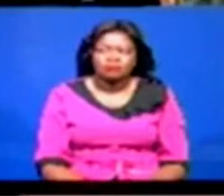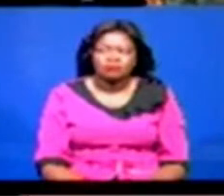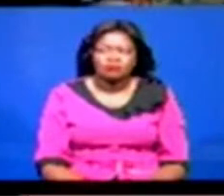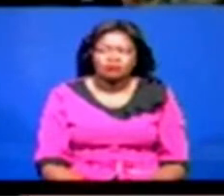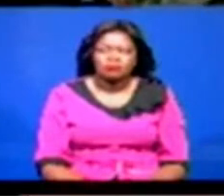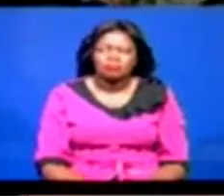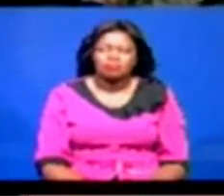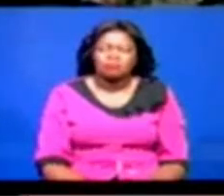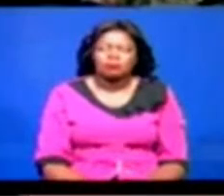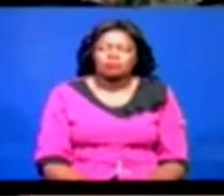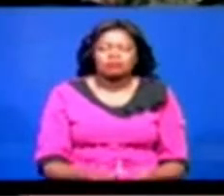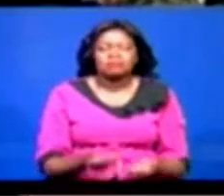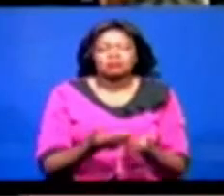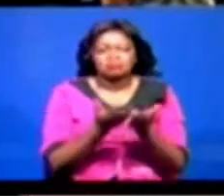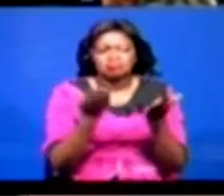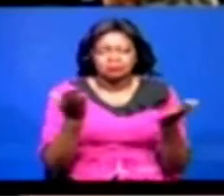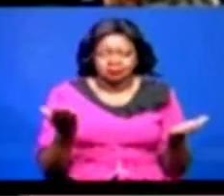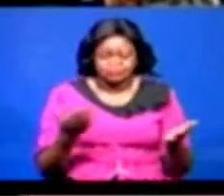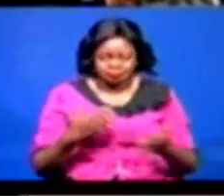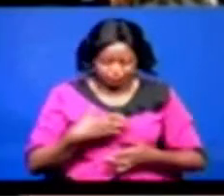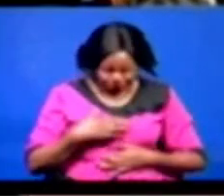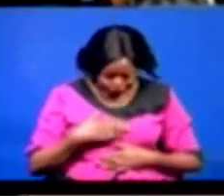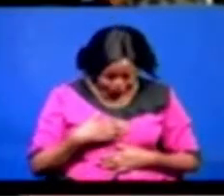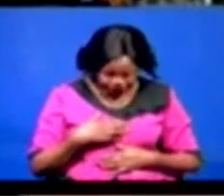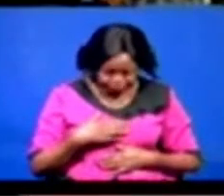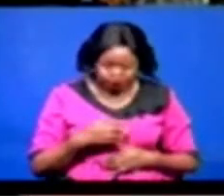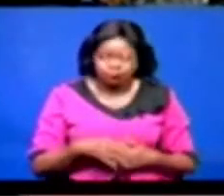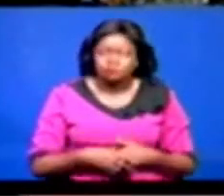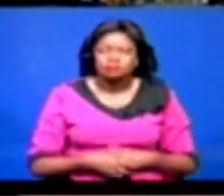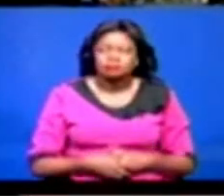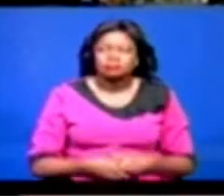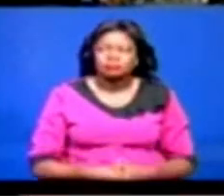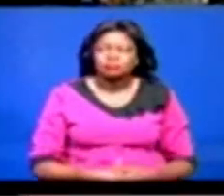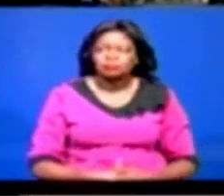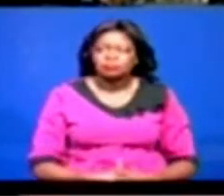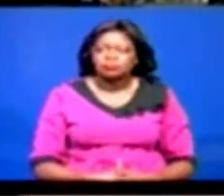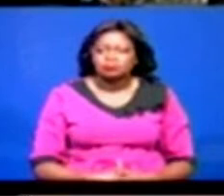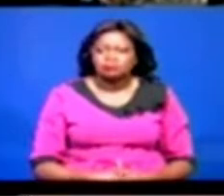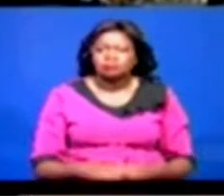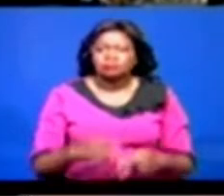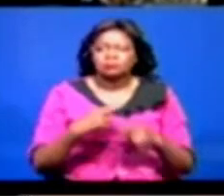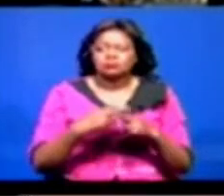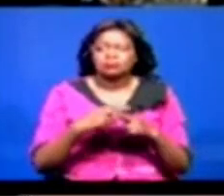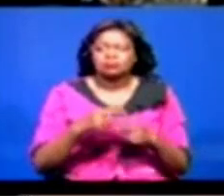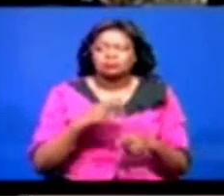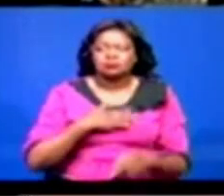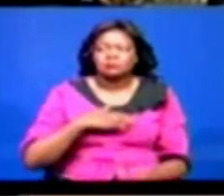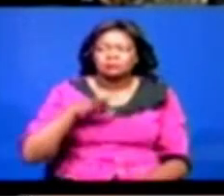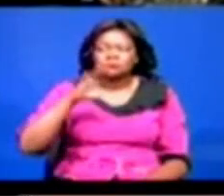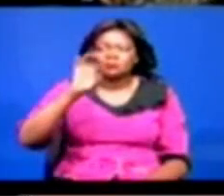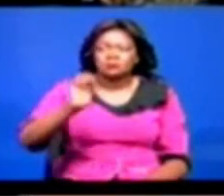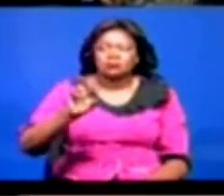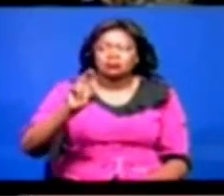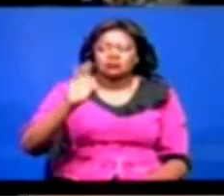And my lord, for the record, my name is Eric Gumbo.